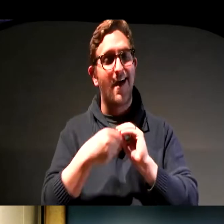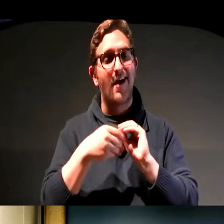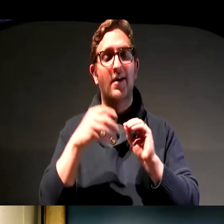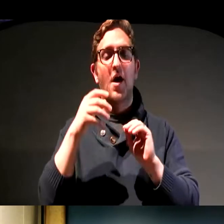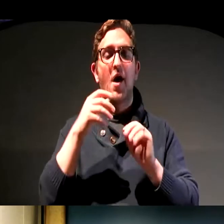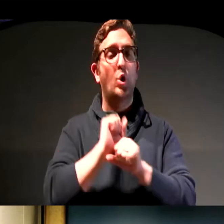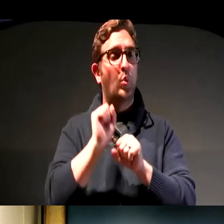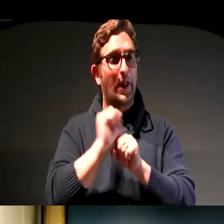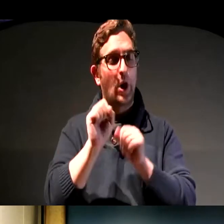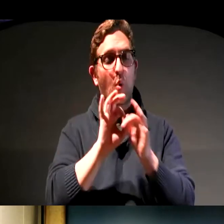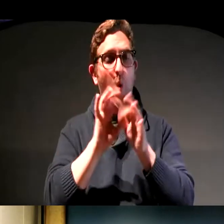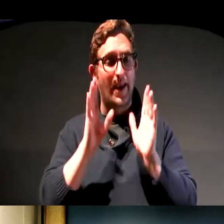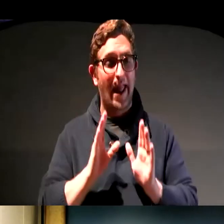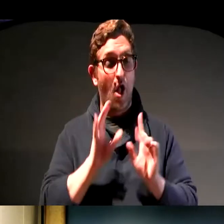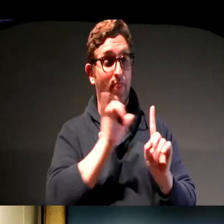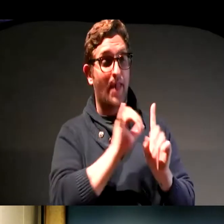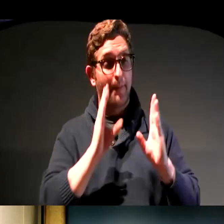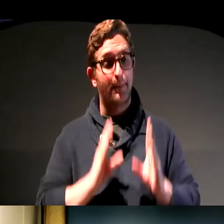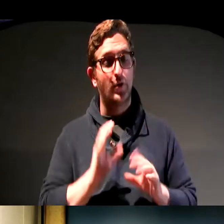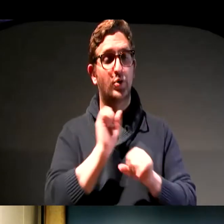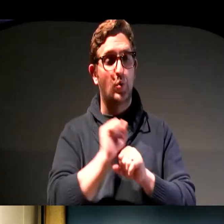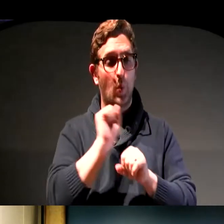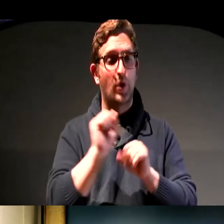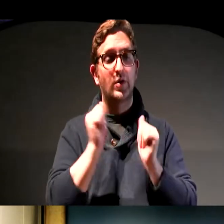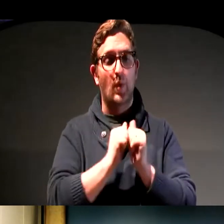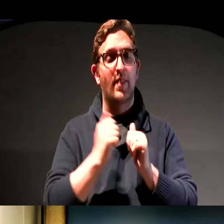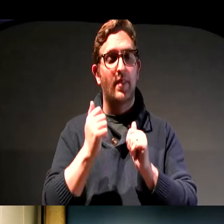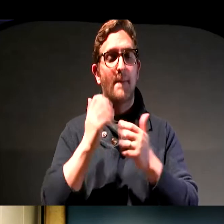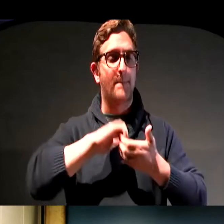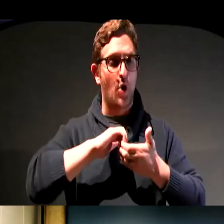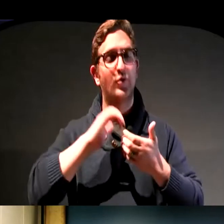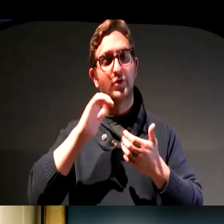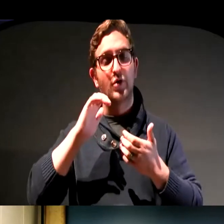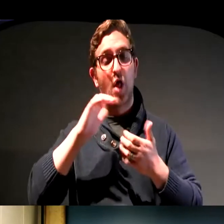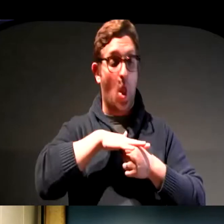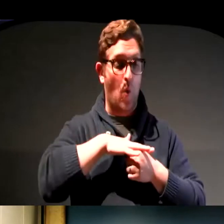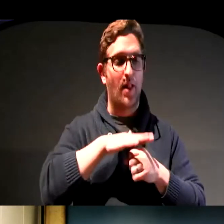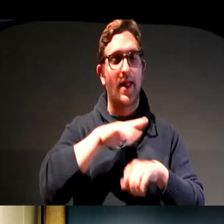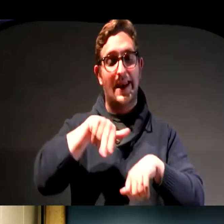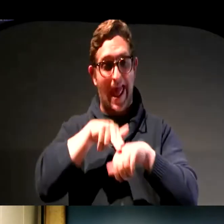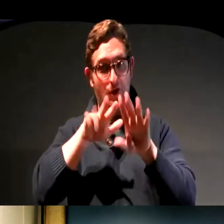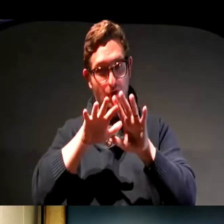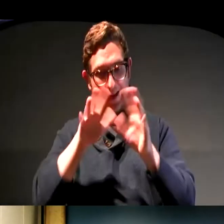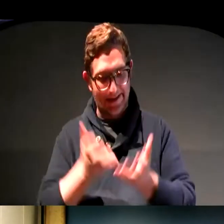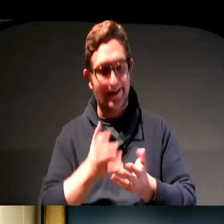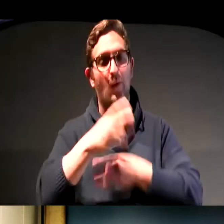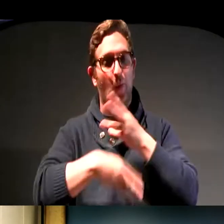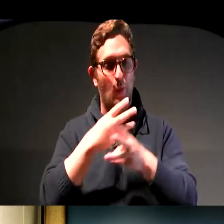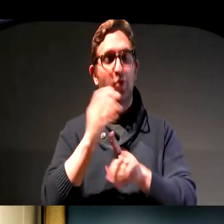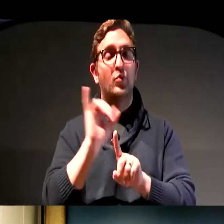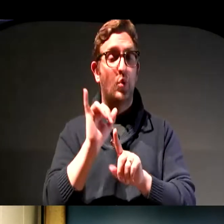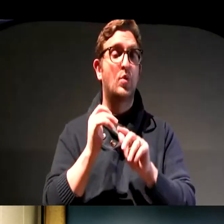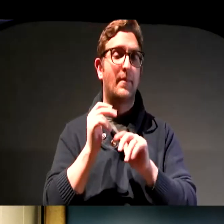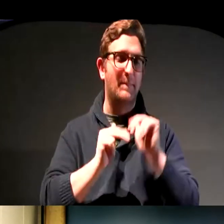coordinator. And so that person is working with our business partners, both locally, nationally, and internationally, to try to build some really good